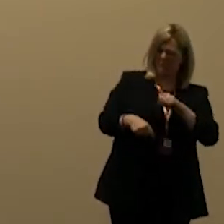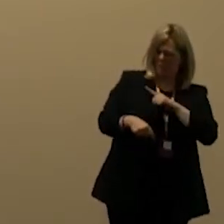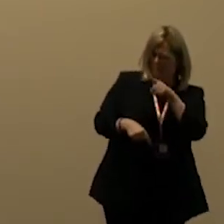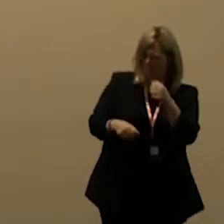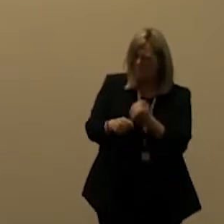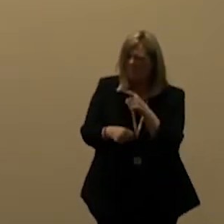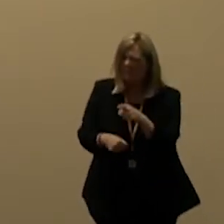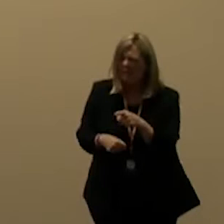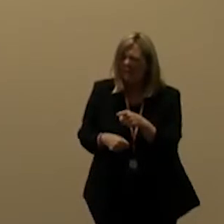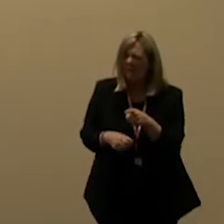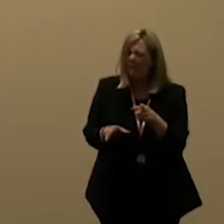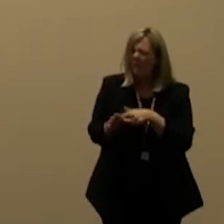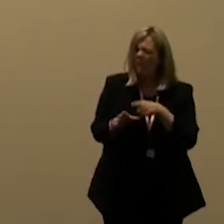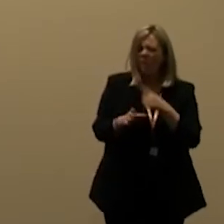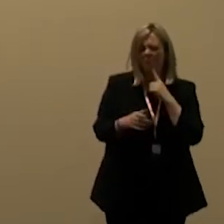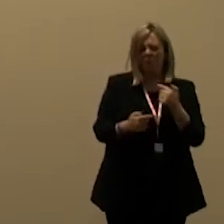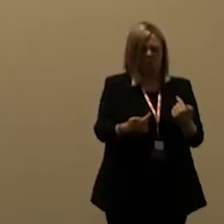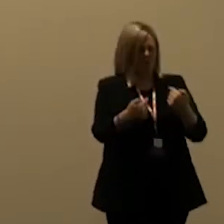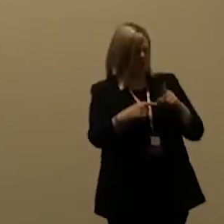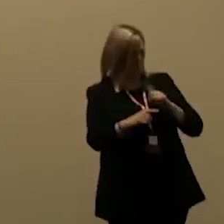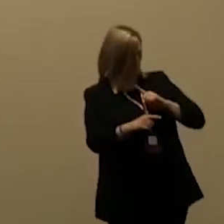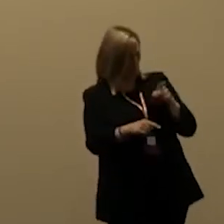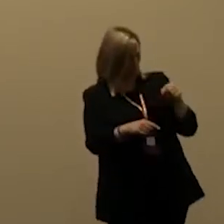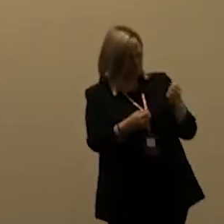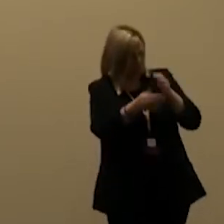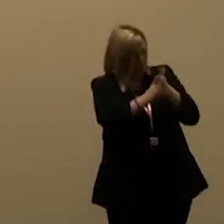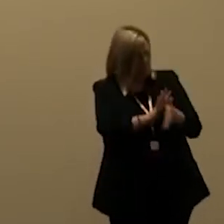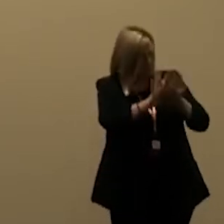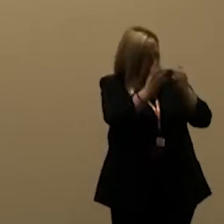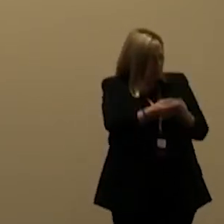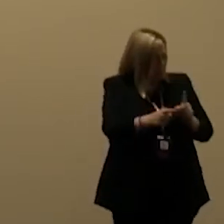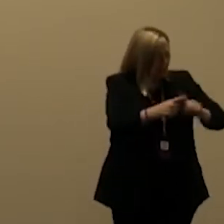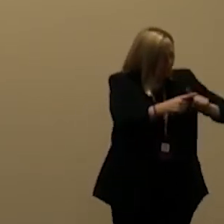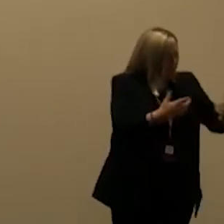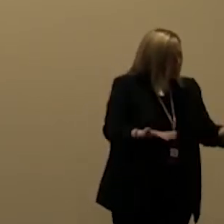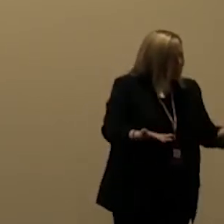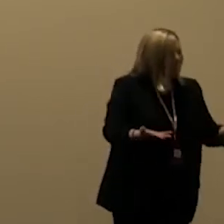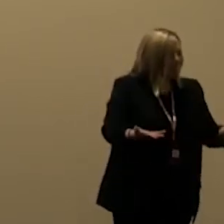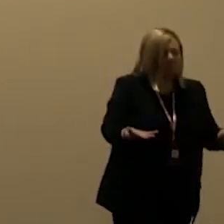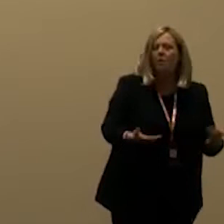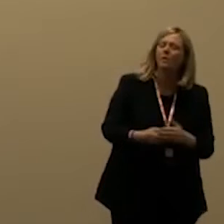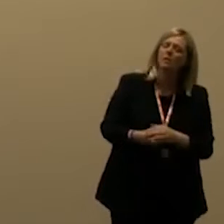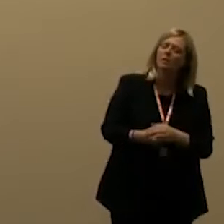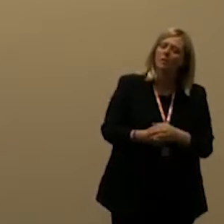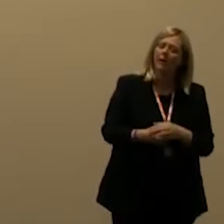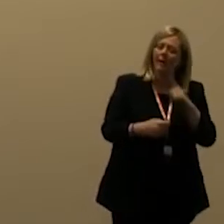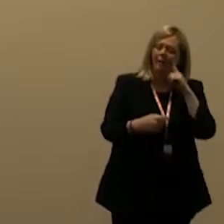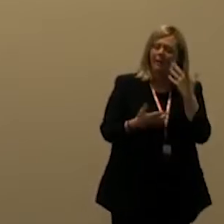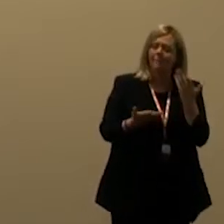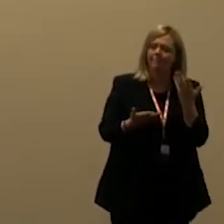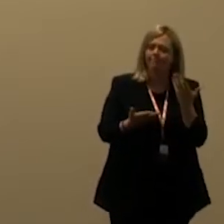younger generations point at us to say, why have you ruined the planet? And I think that we have a spectrum